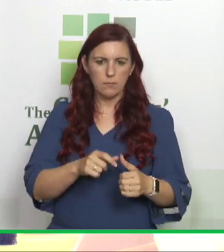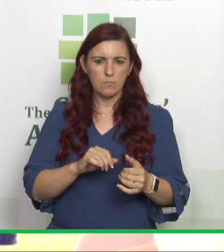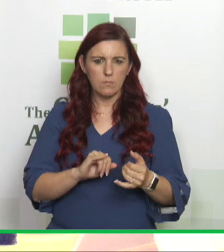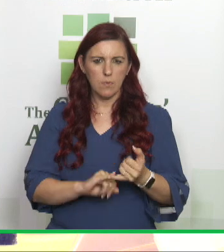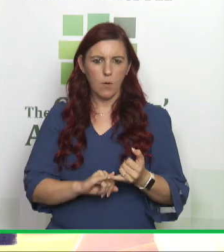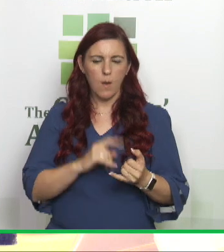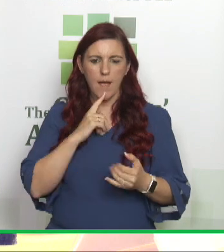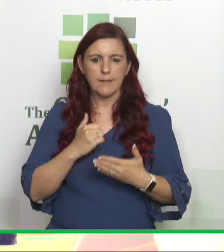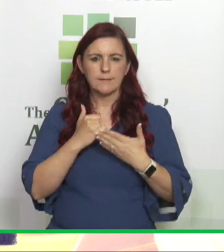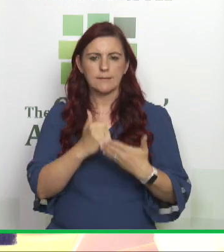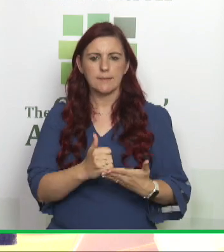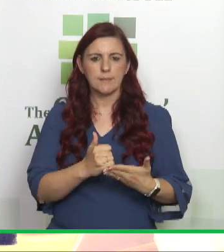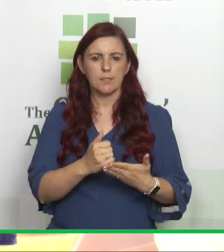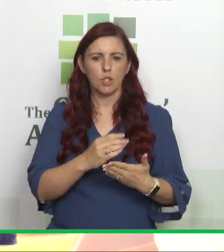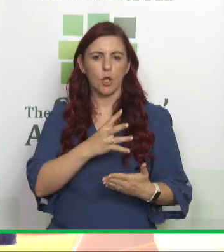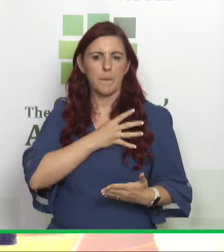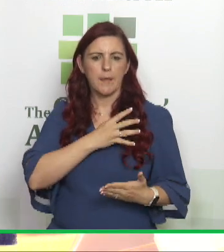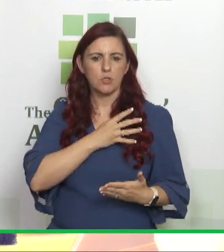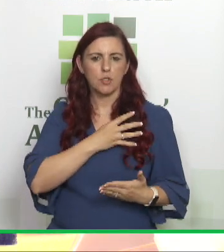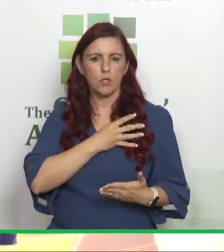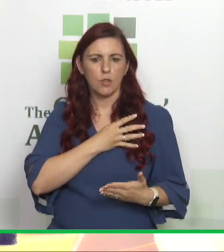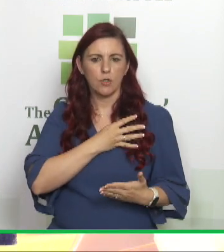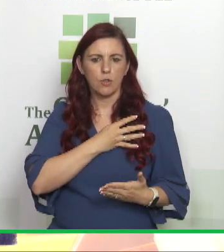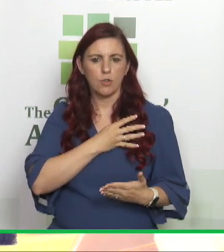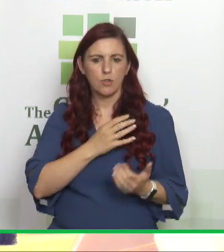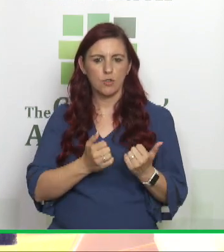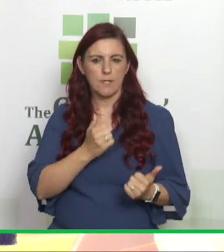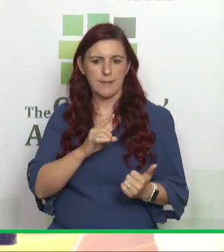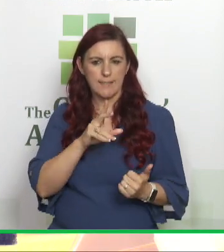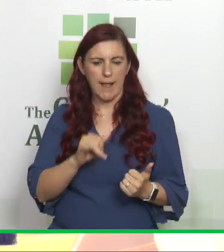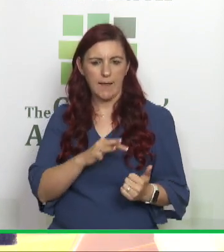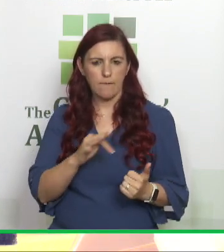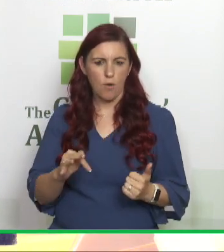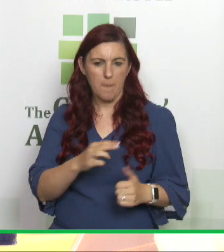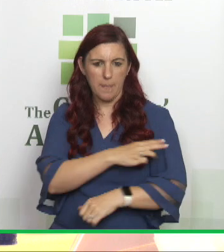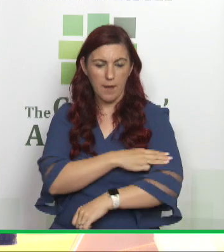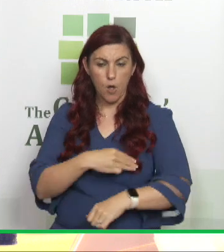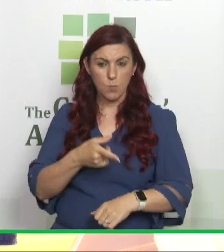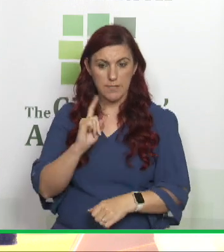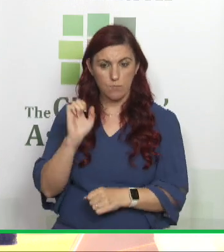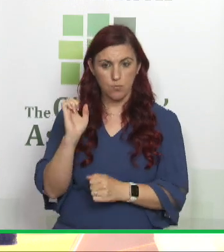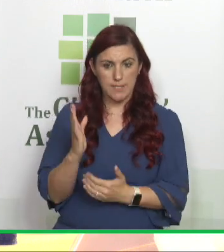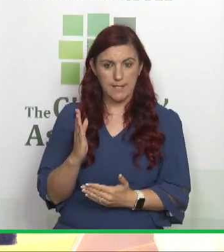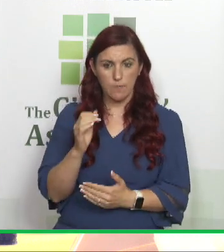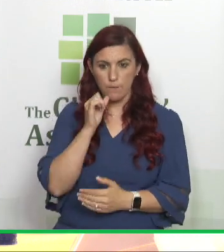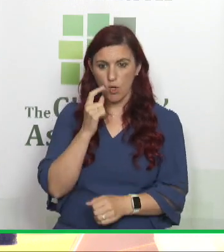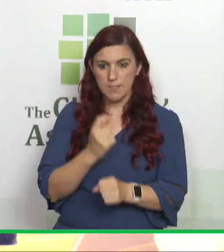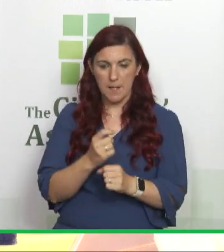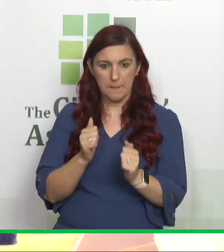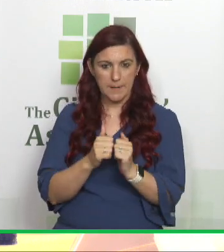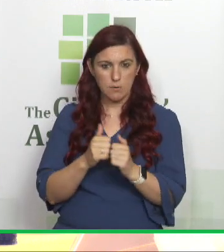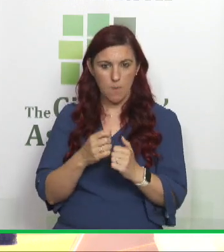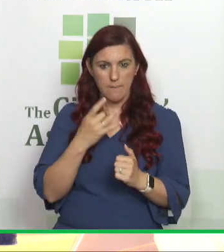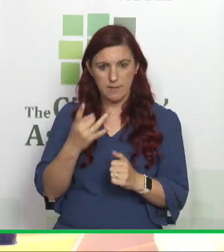Assistant Commissioner Justin Kelly from Garda Síochána, who will have presented us in the early first Assembly meeting, and I ask Assistant Commissioner to present